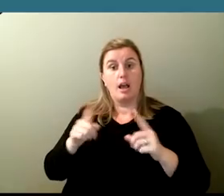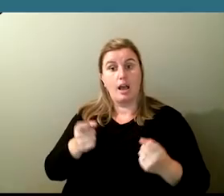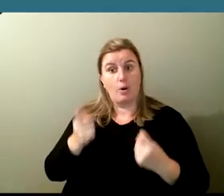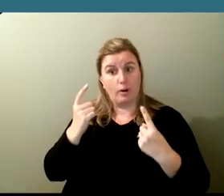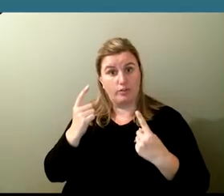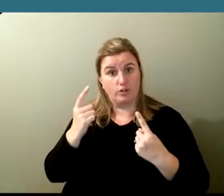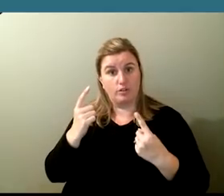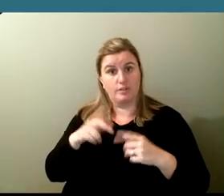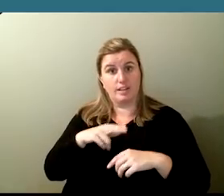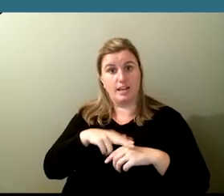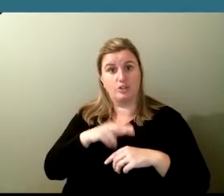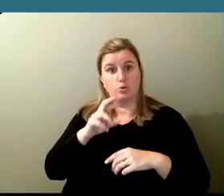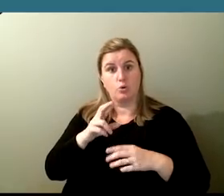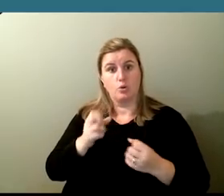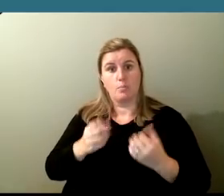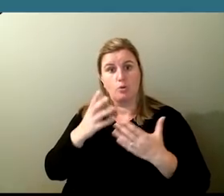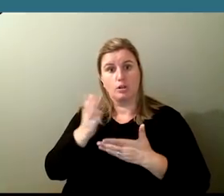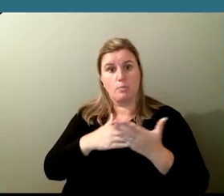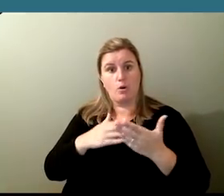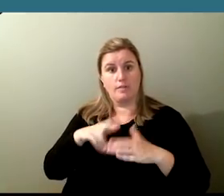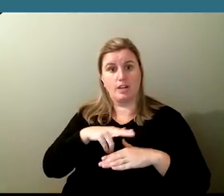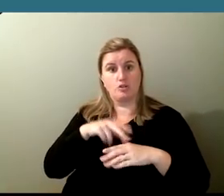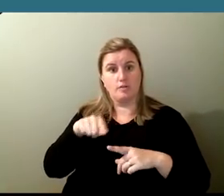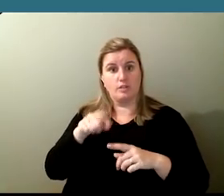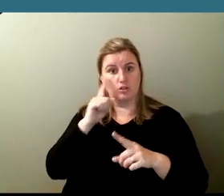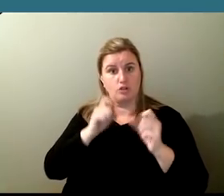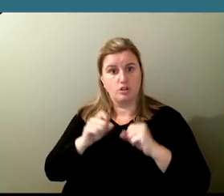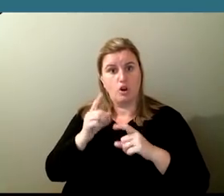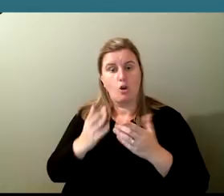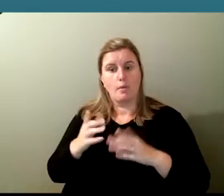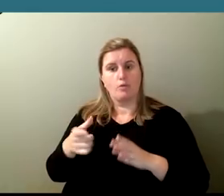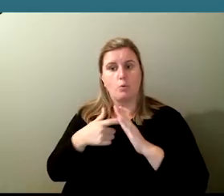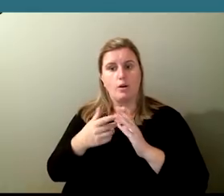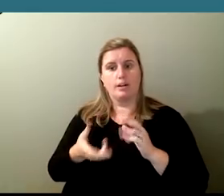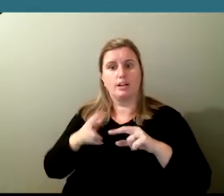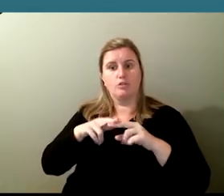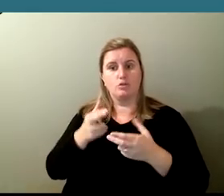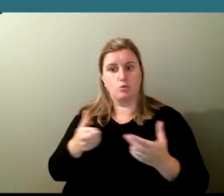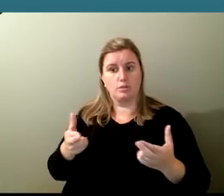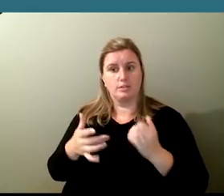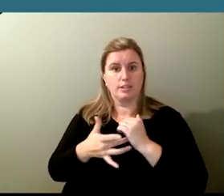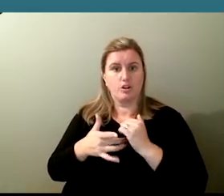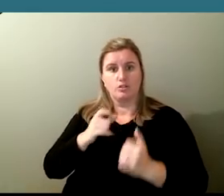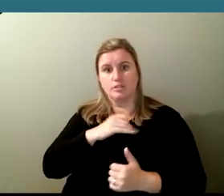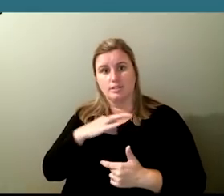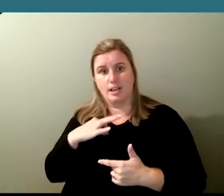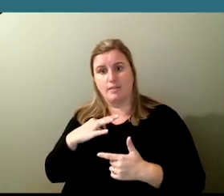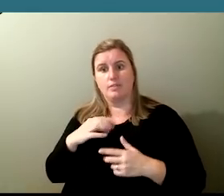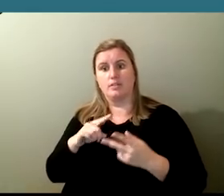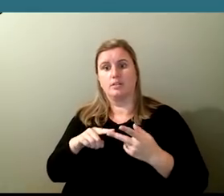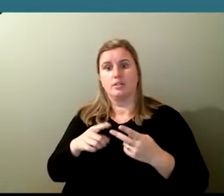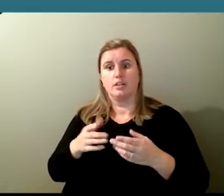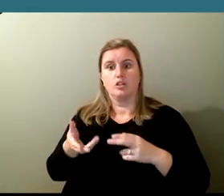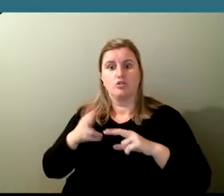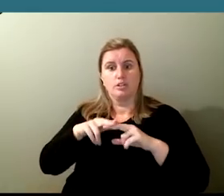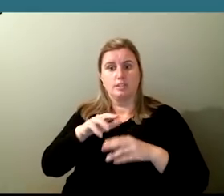the nature or the multi-component nature of these strategies also may require increased resources, technology, staff, increased amount of time, as